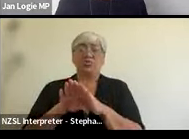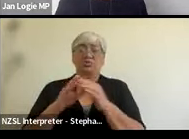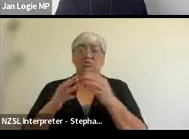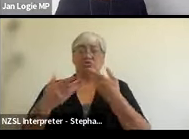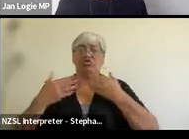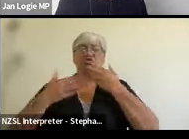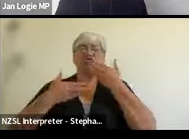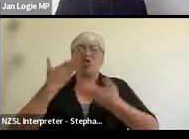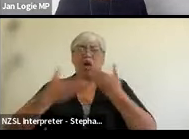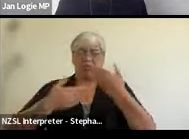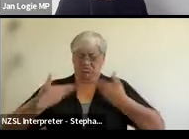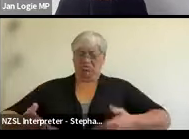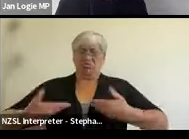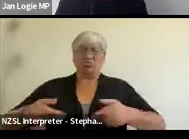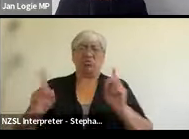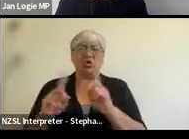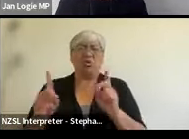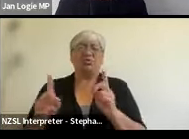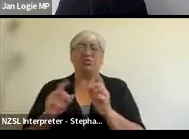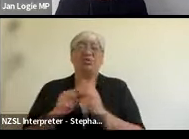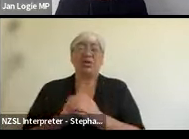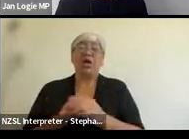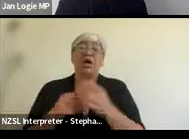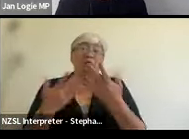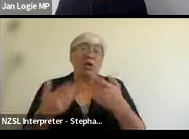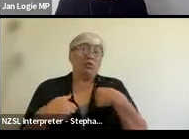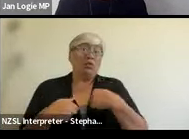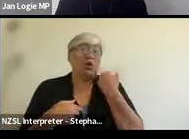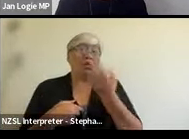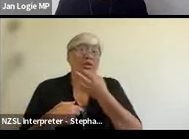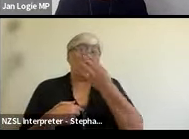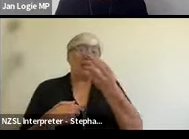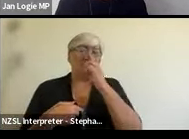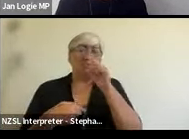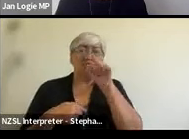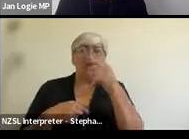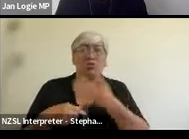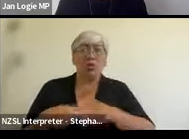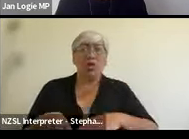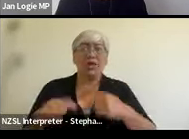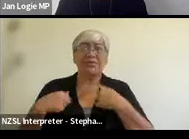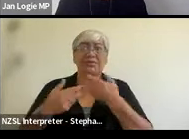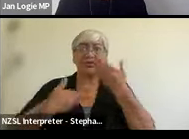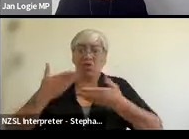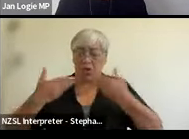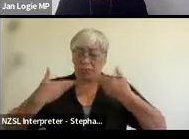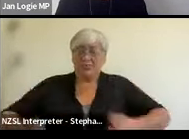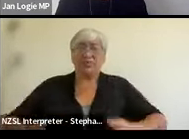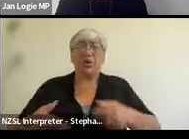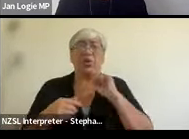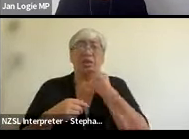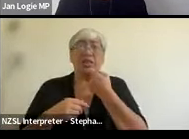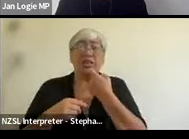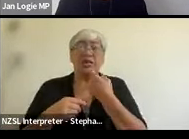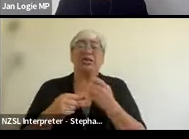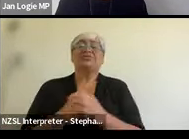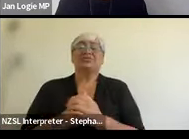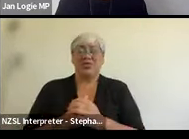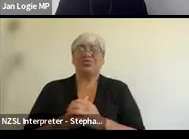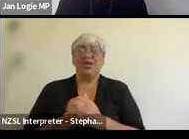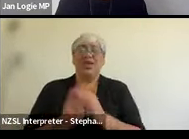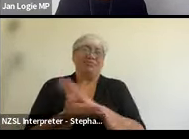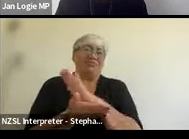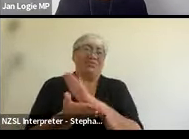request whether our submitters would like that as well. So hopefully we will